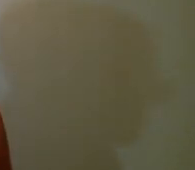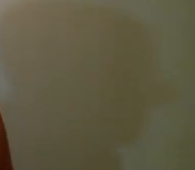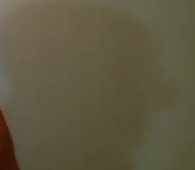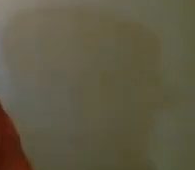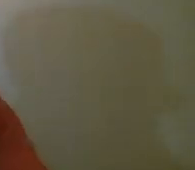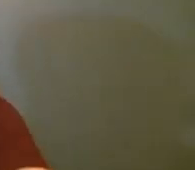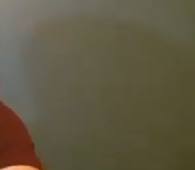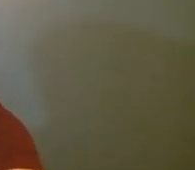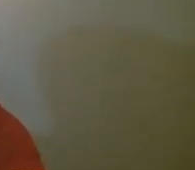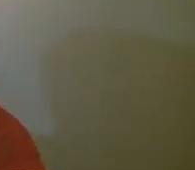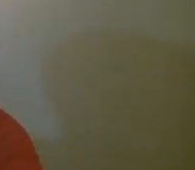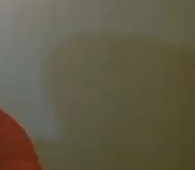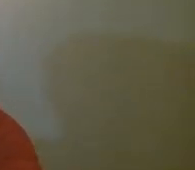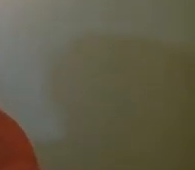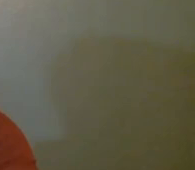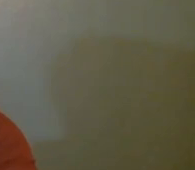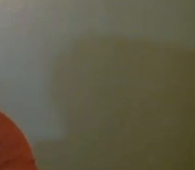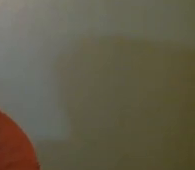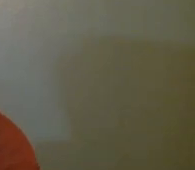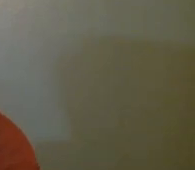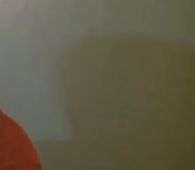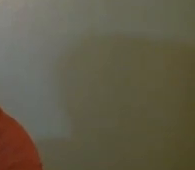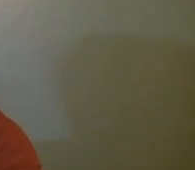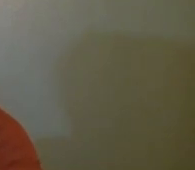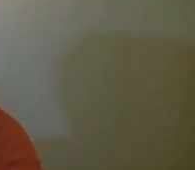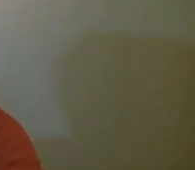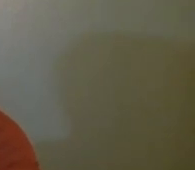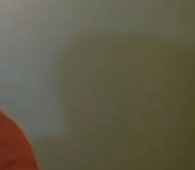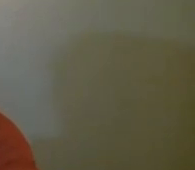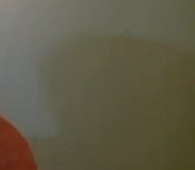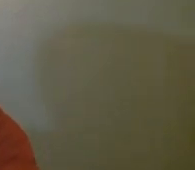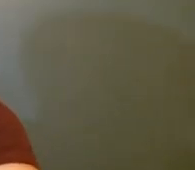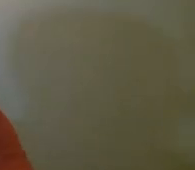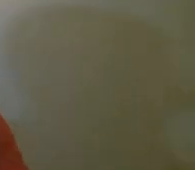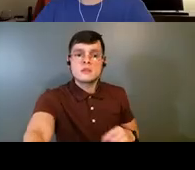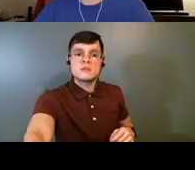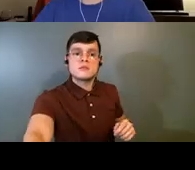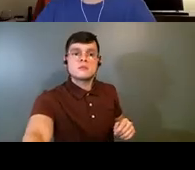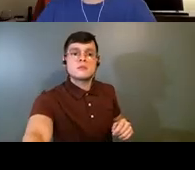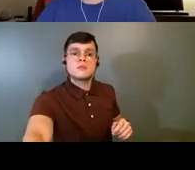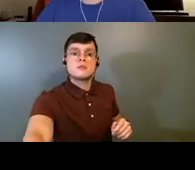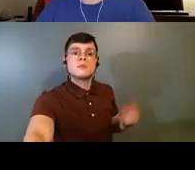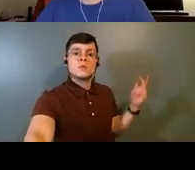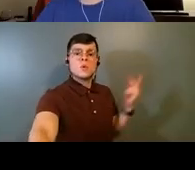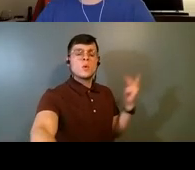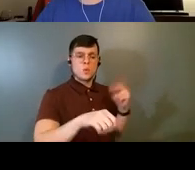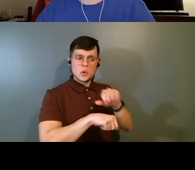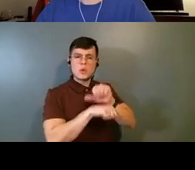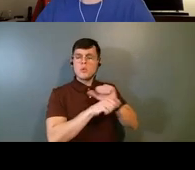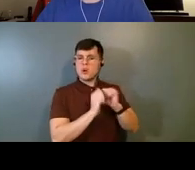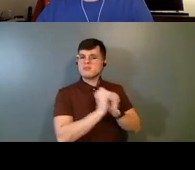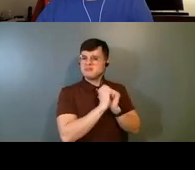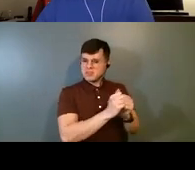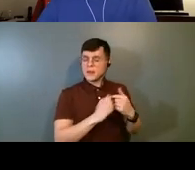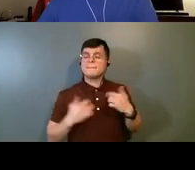Joyce and I work together and I have a tendency to talk too much. So what I want to do is avoid